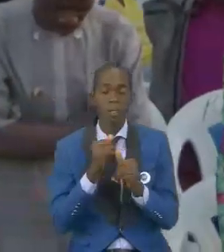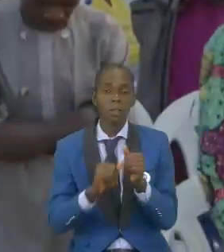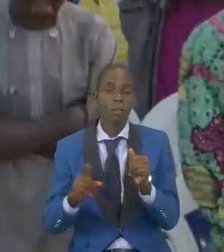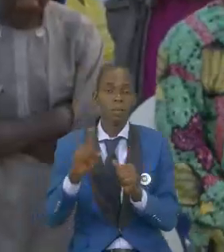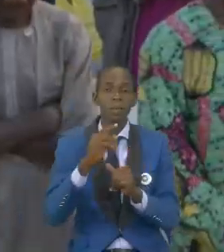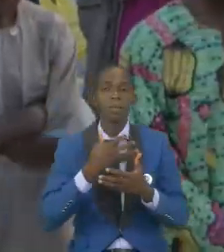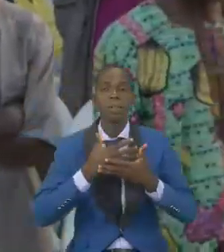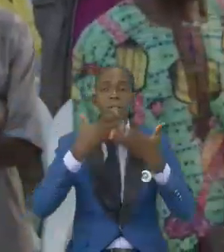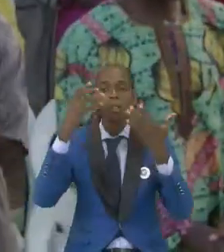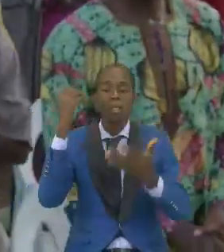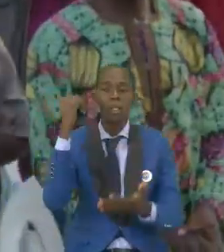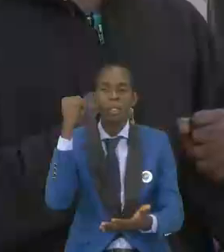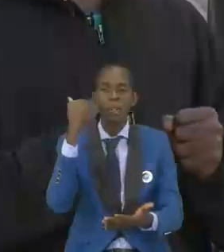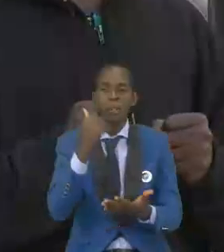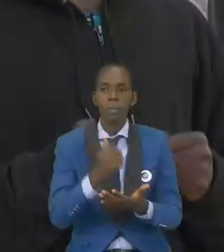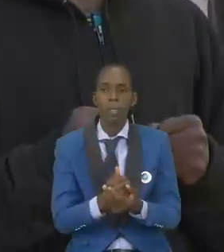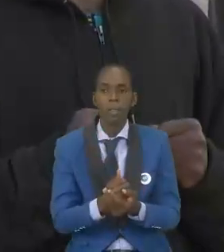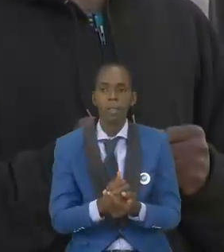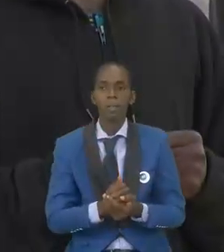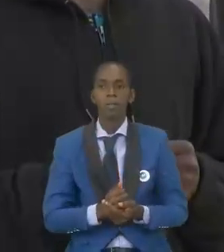everybody shout.